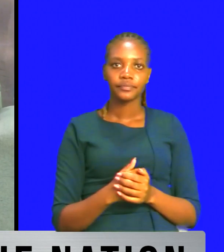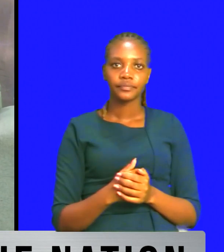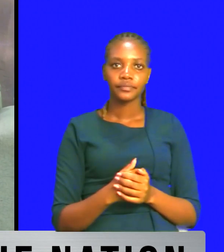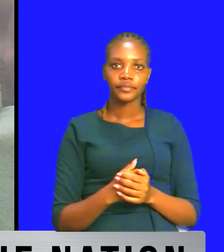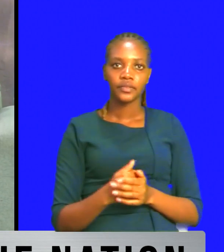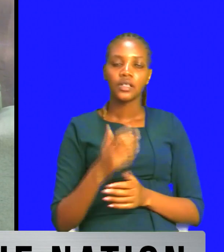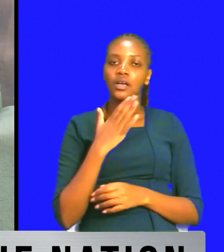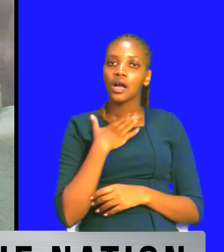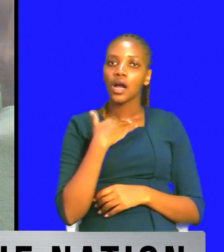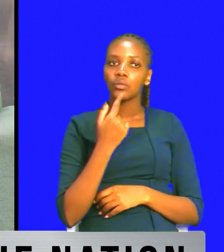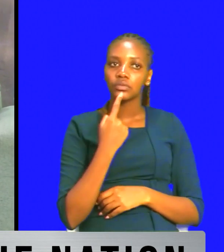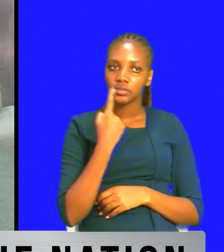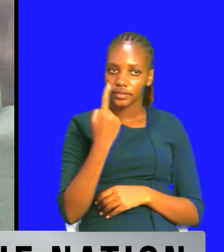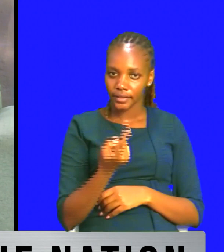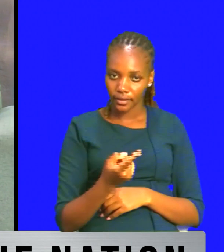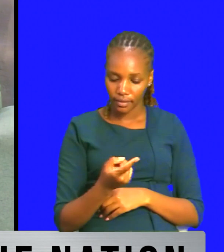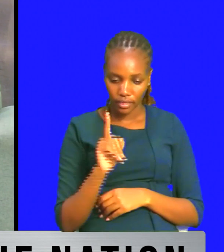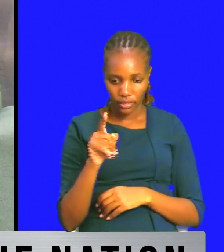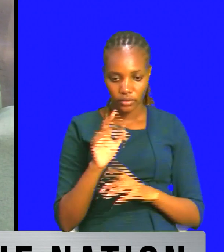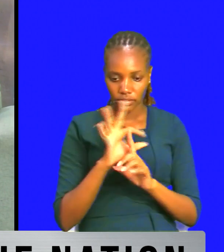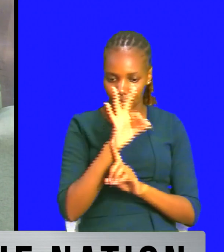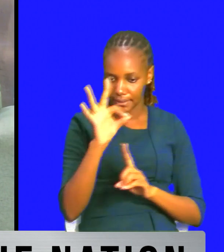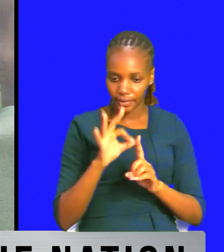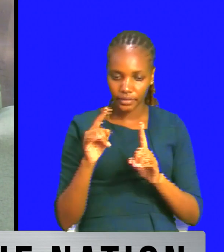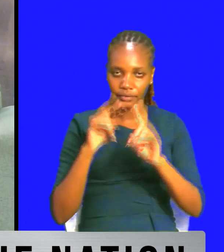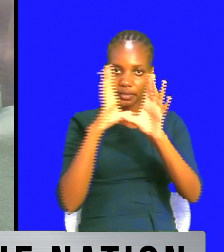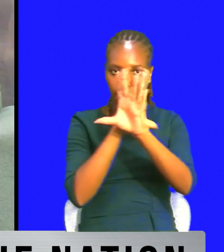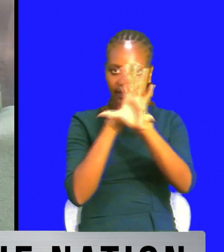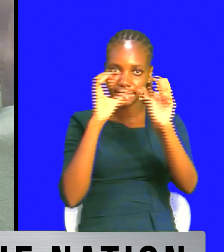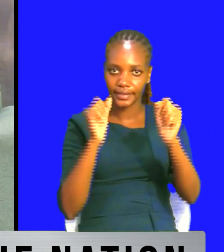say this especially to the president. The